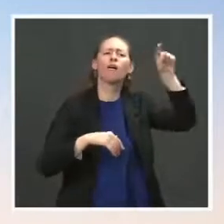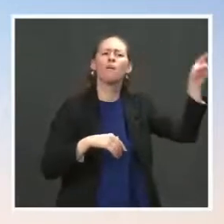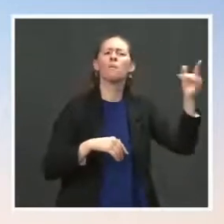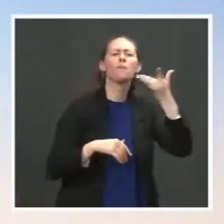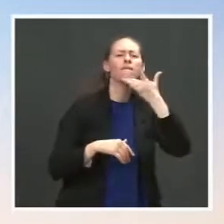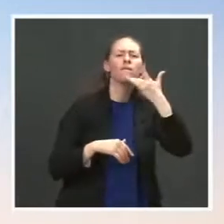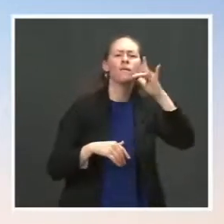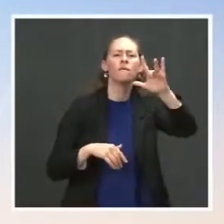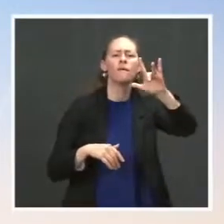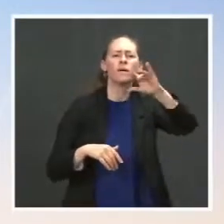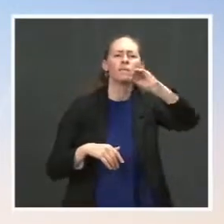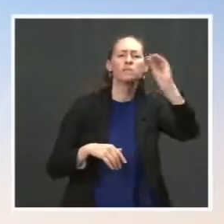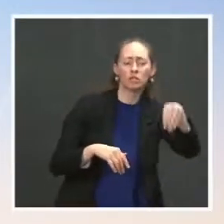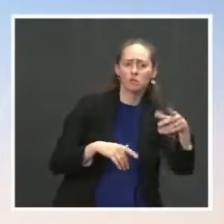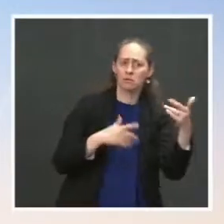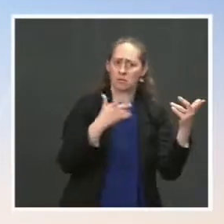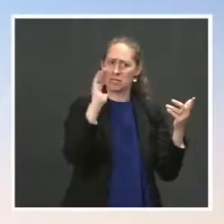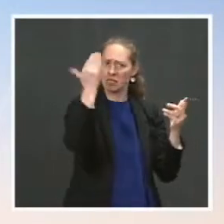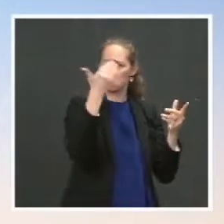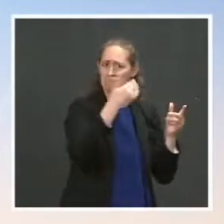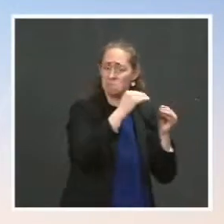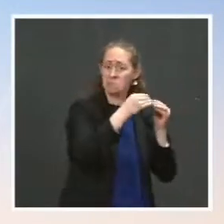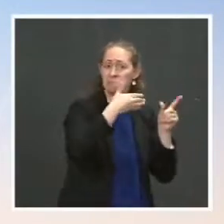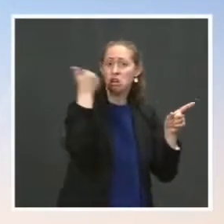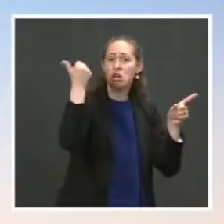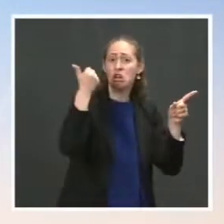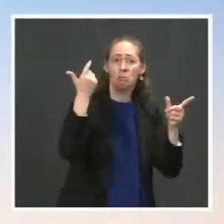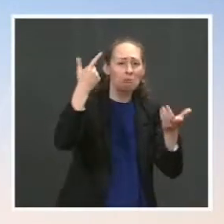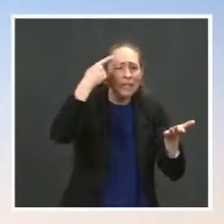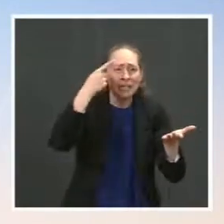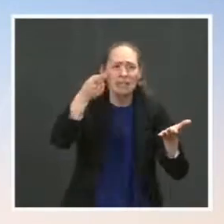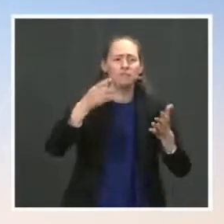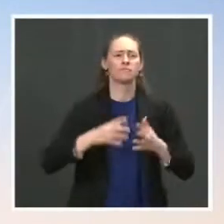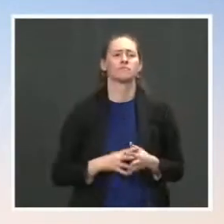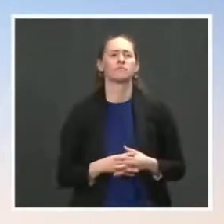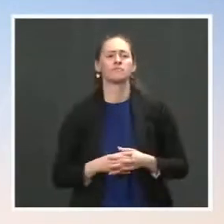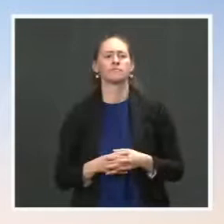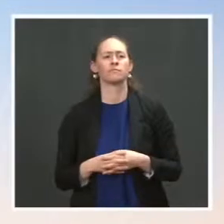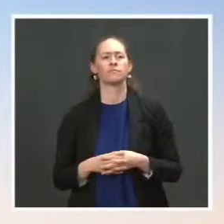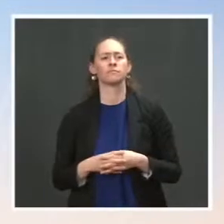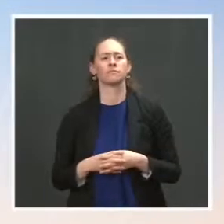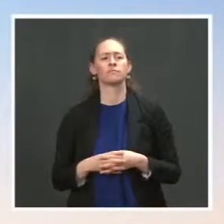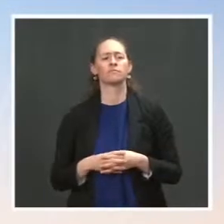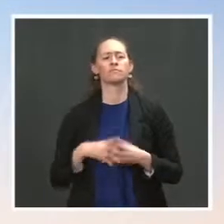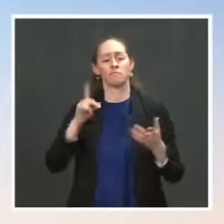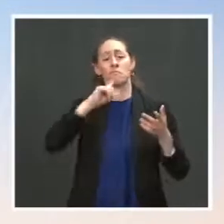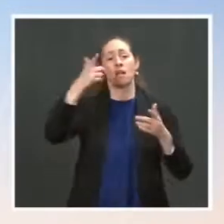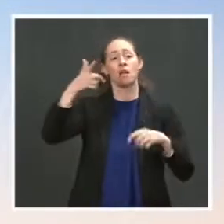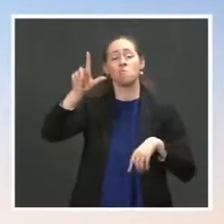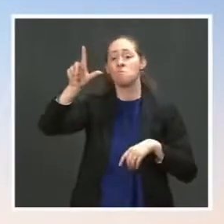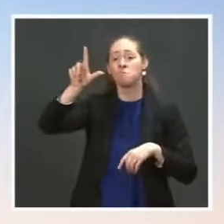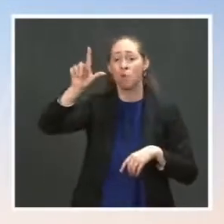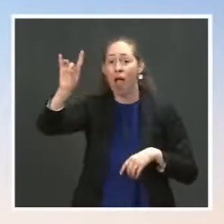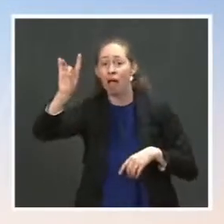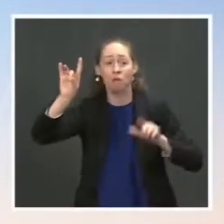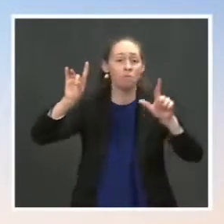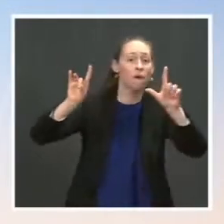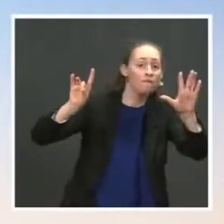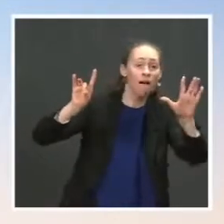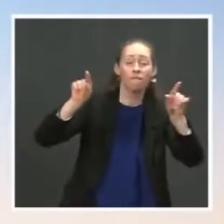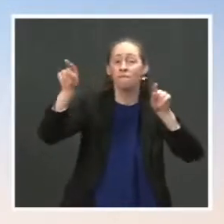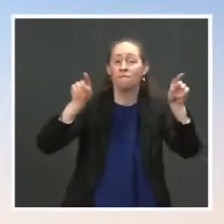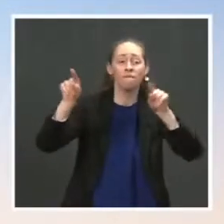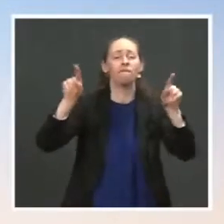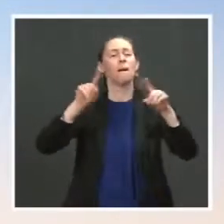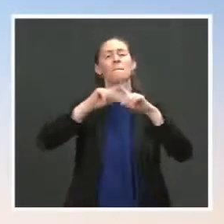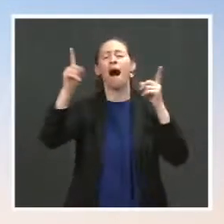Well, as you know, the flagship piece that people are talking about most is the rate, but there's a lot of other things alongside that, right, in terms of what's going on